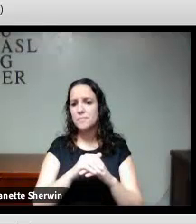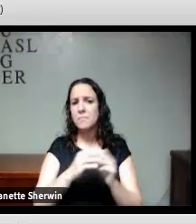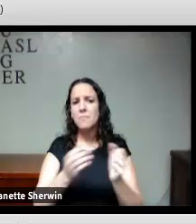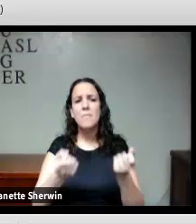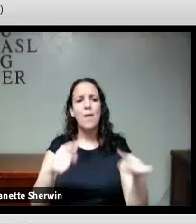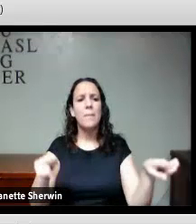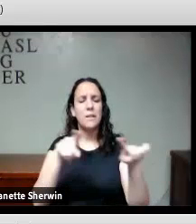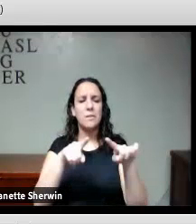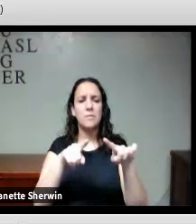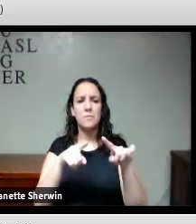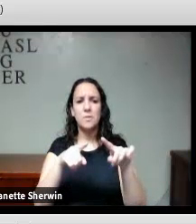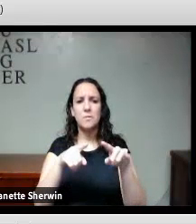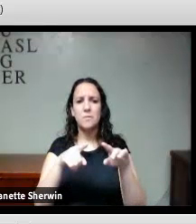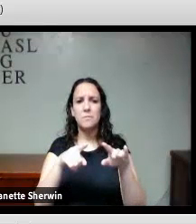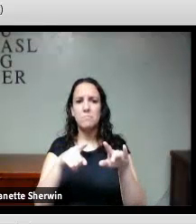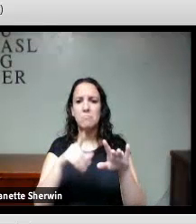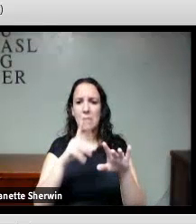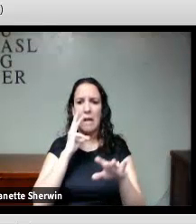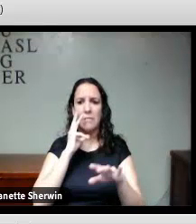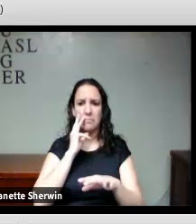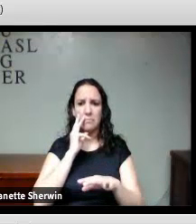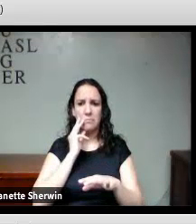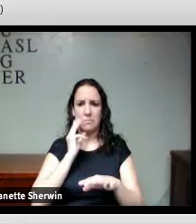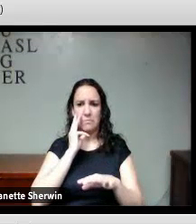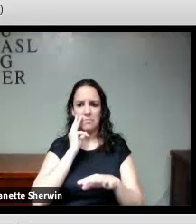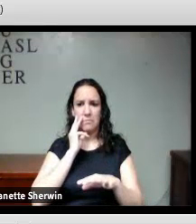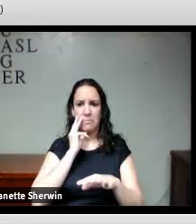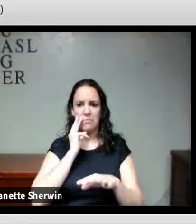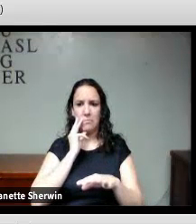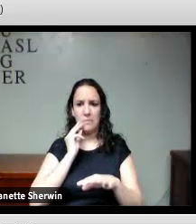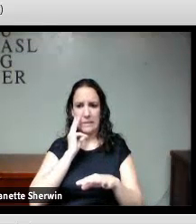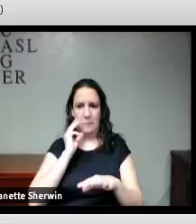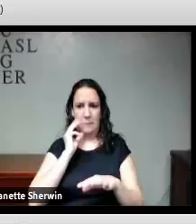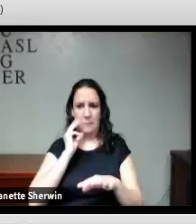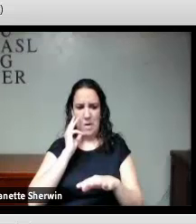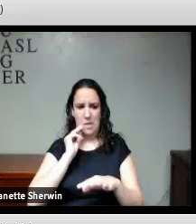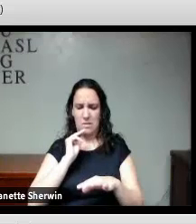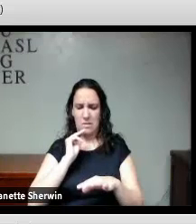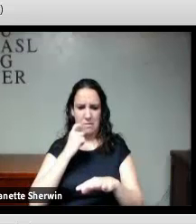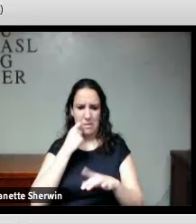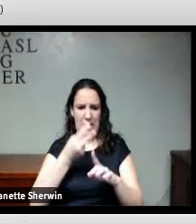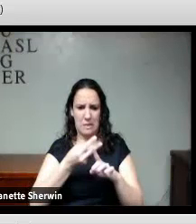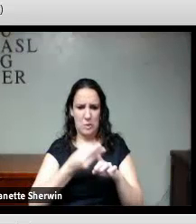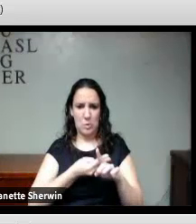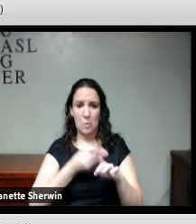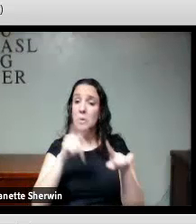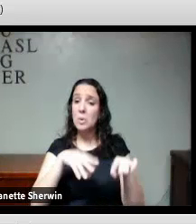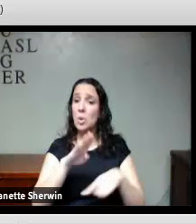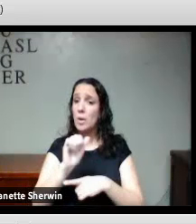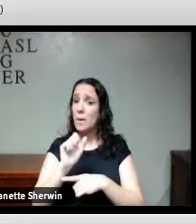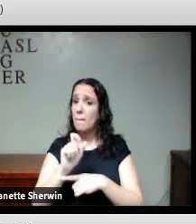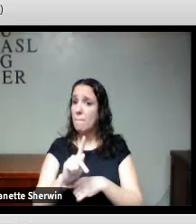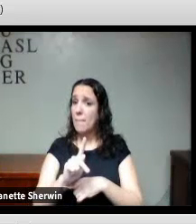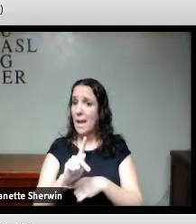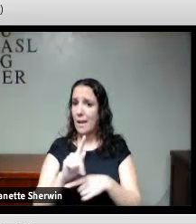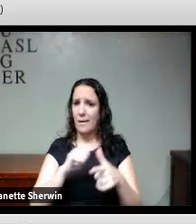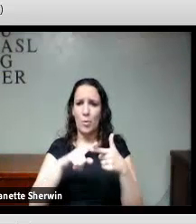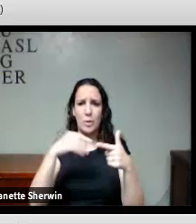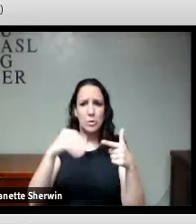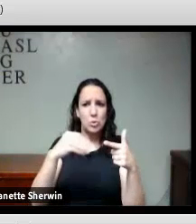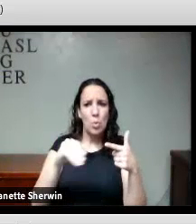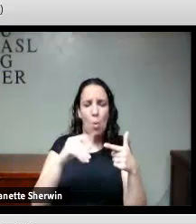you have ever experienced going, even in the last maybe 60 days, to a bank, a retail place, or whatever,